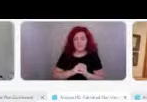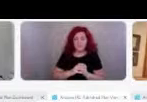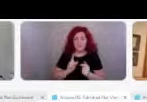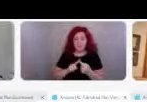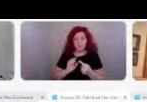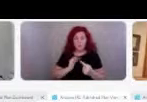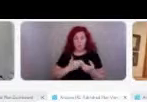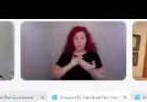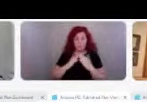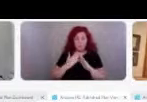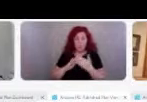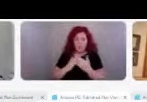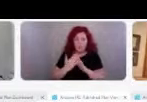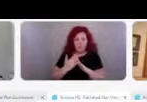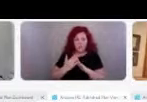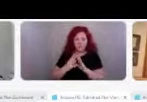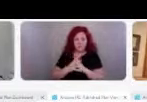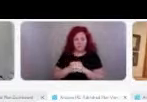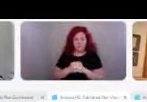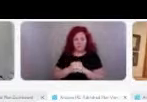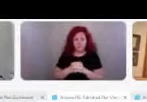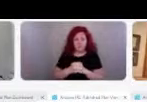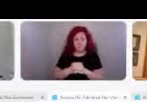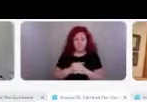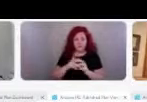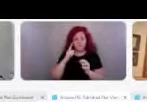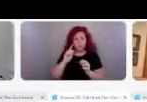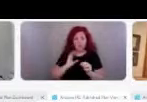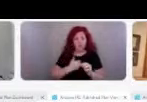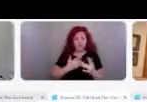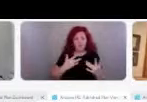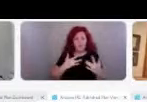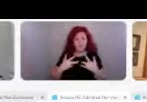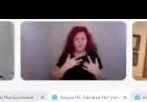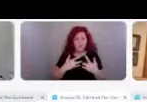to our community or who are concerned